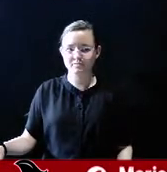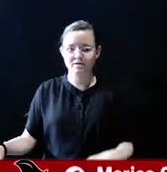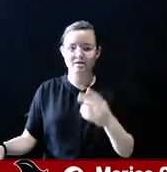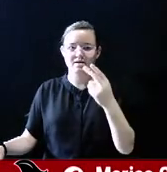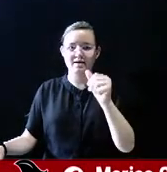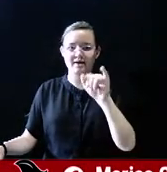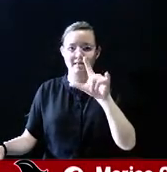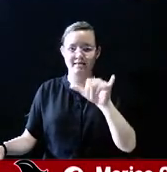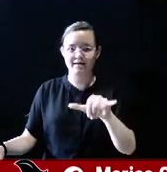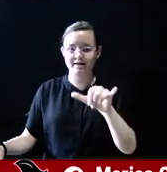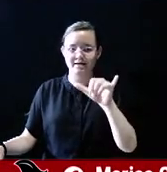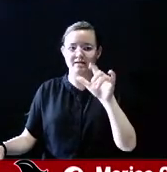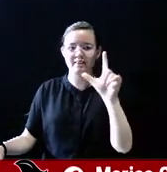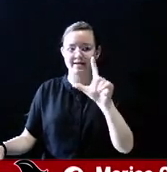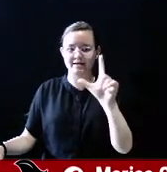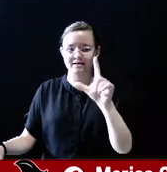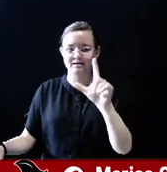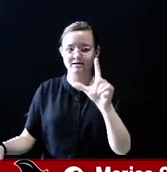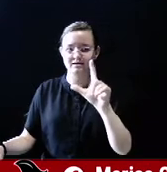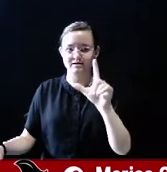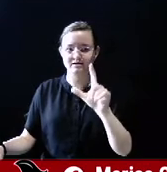Haley Rose Lake.